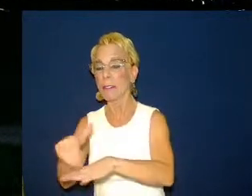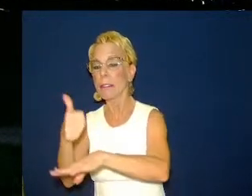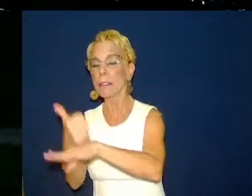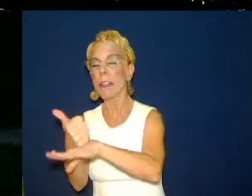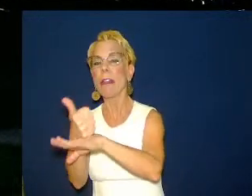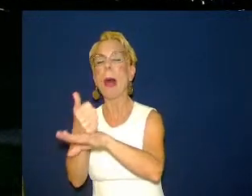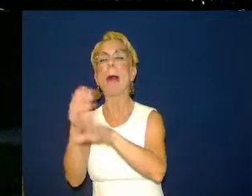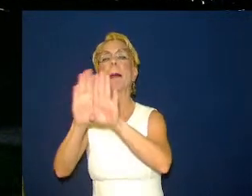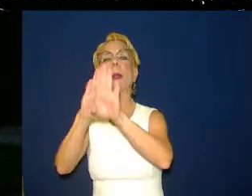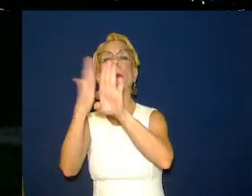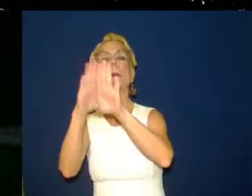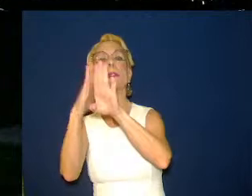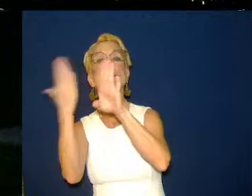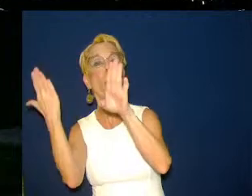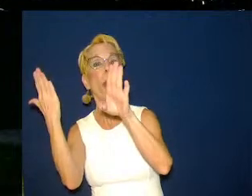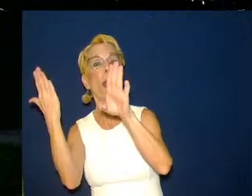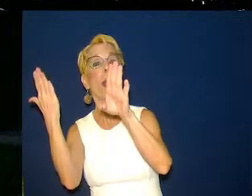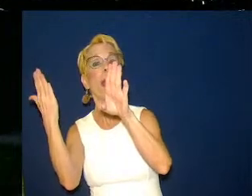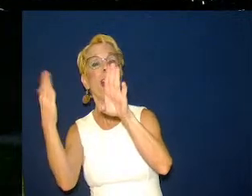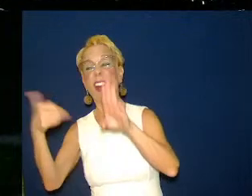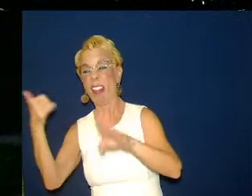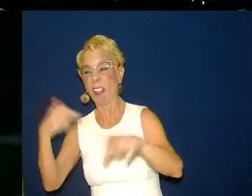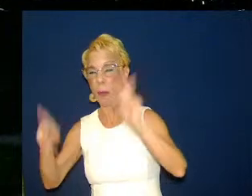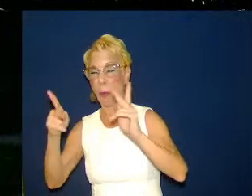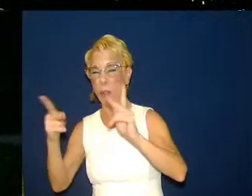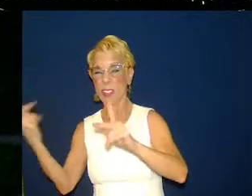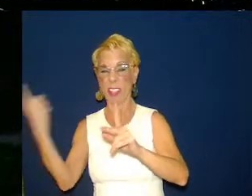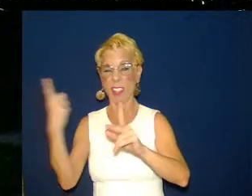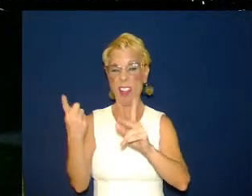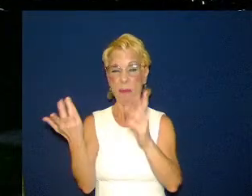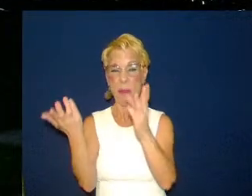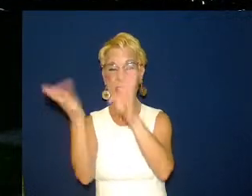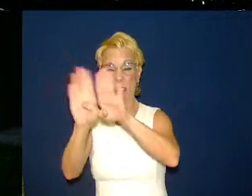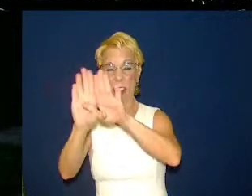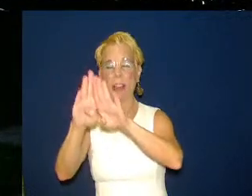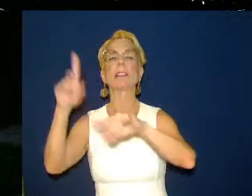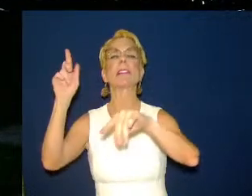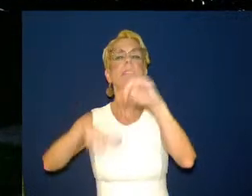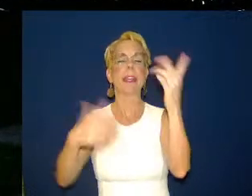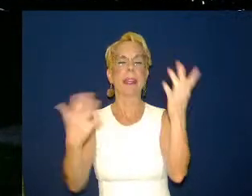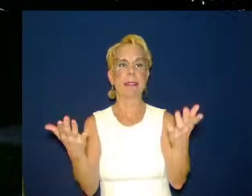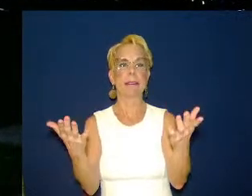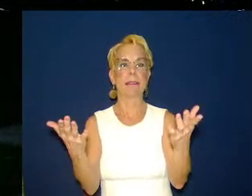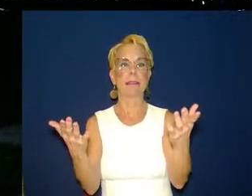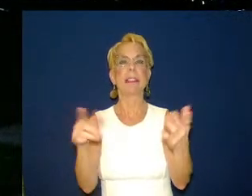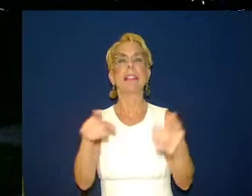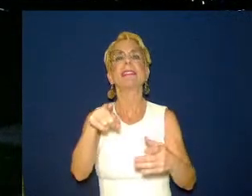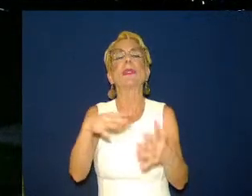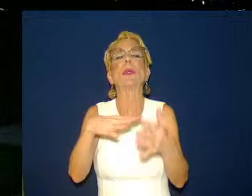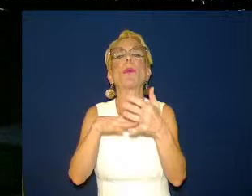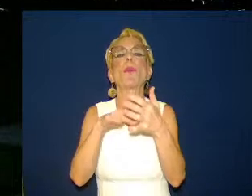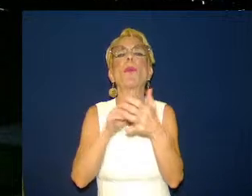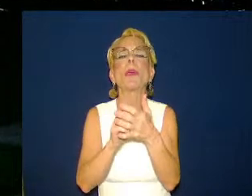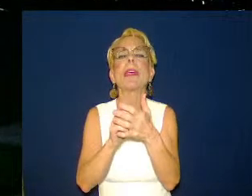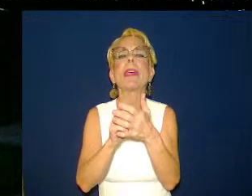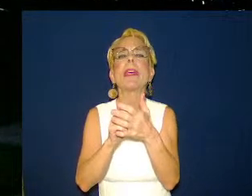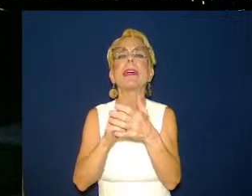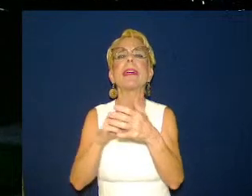know that you have little strength, yet you have kept my word and you have not denied my name.